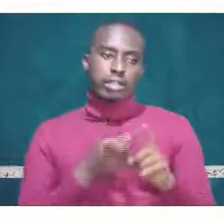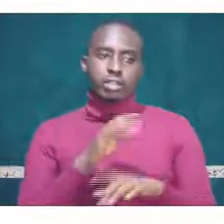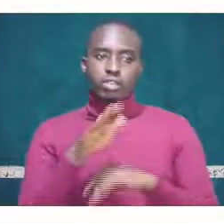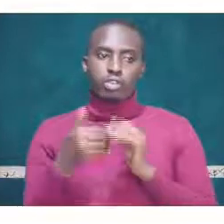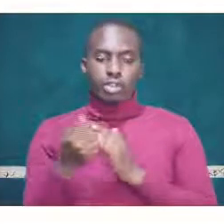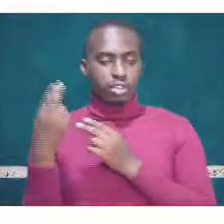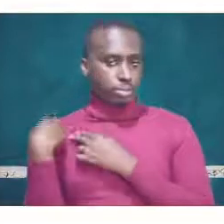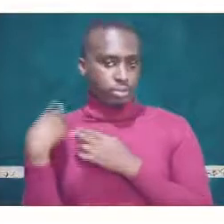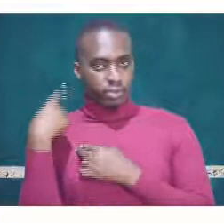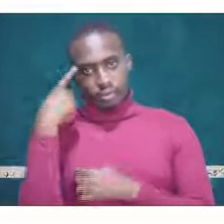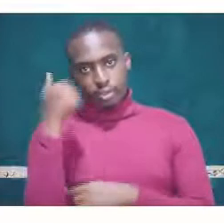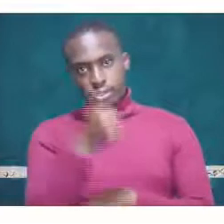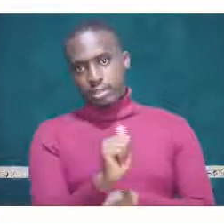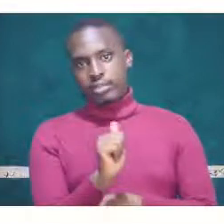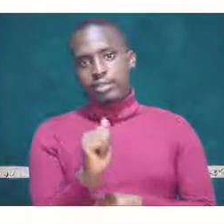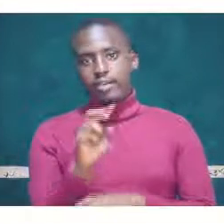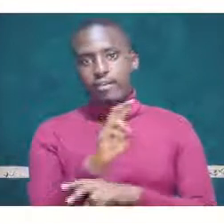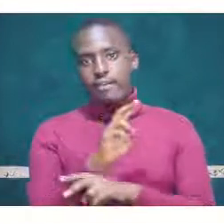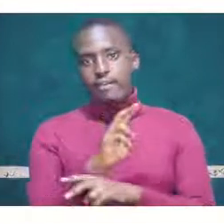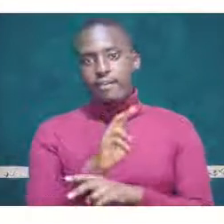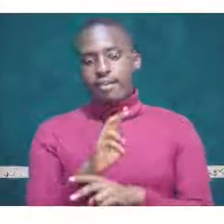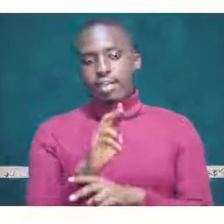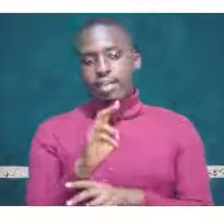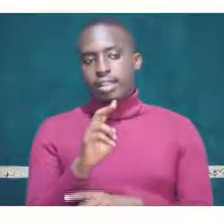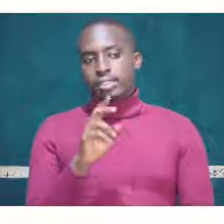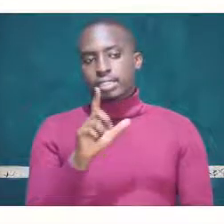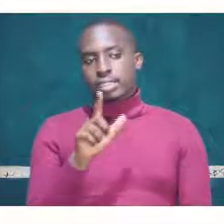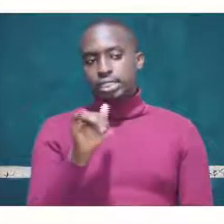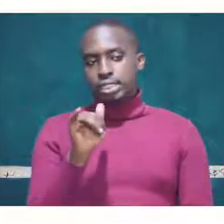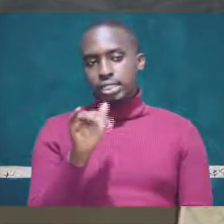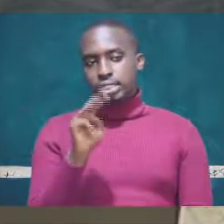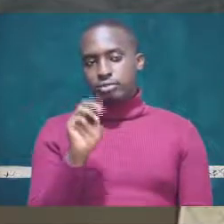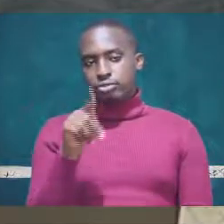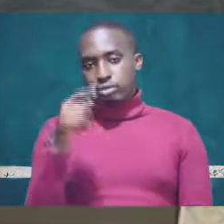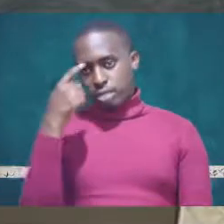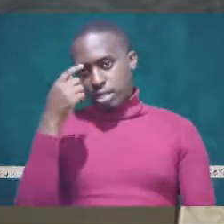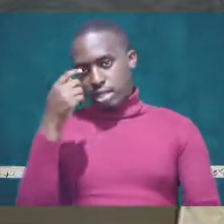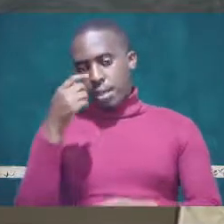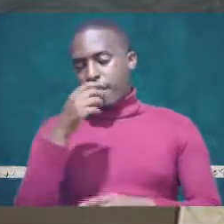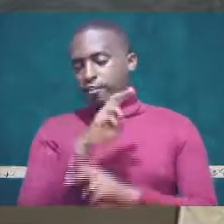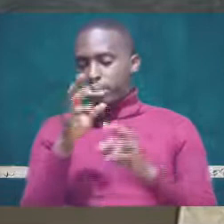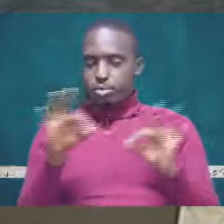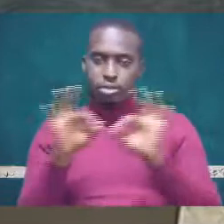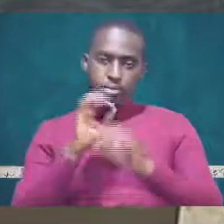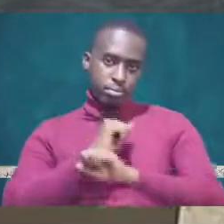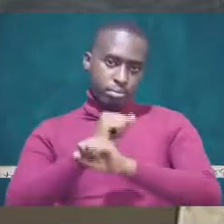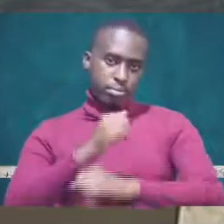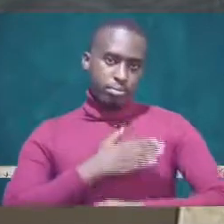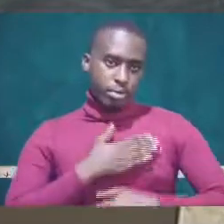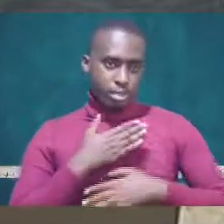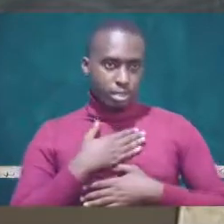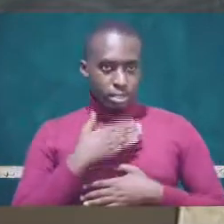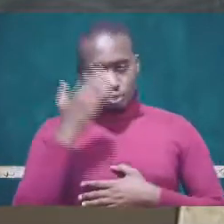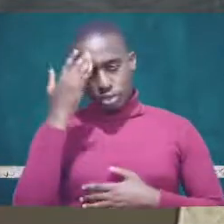are responsible for releasing what we call lymphocytes, and lymphocytes are very important in protecting the body against